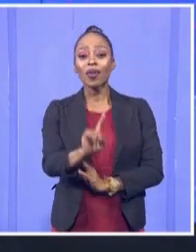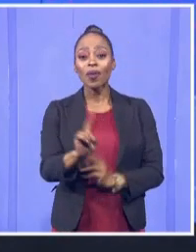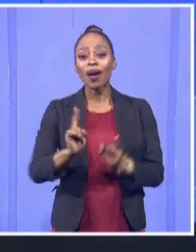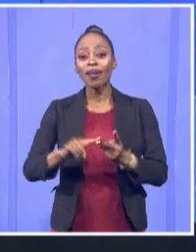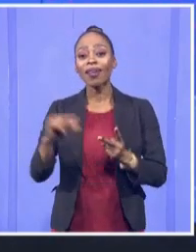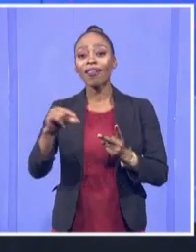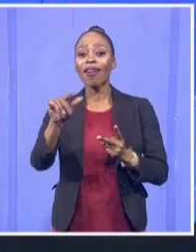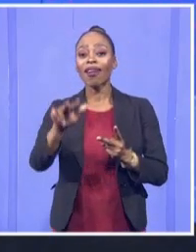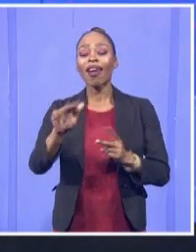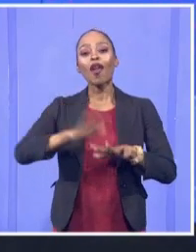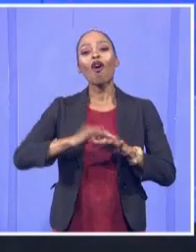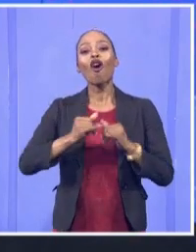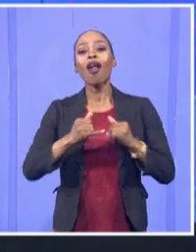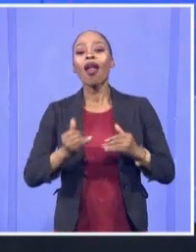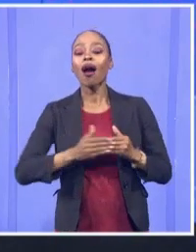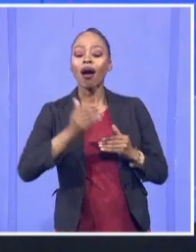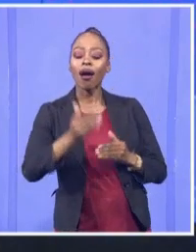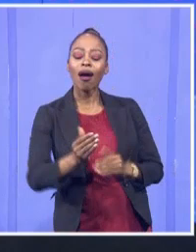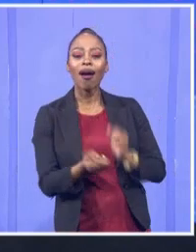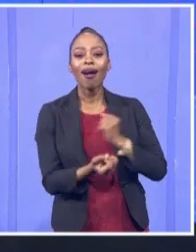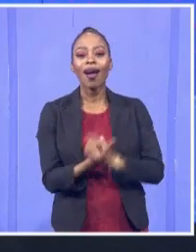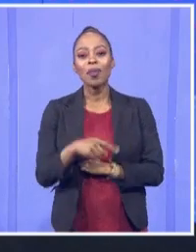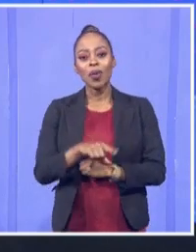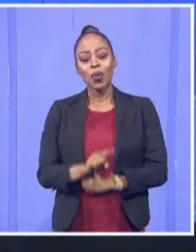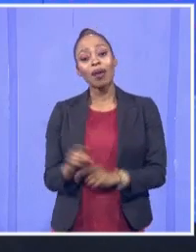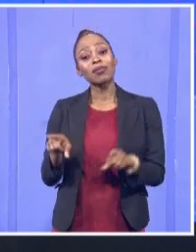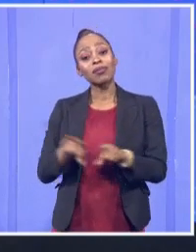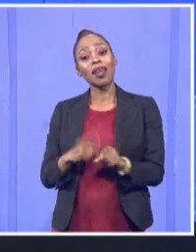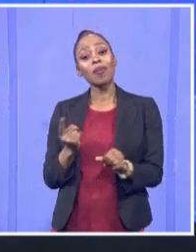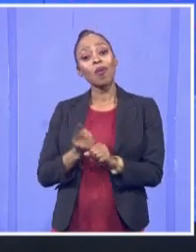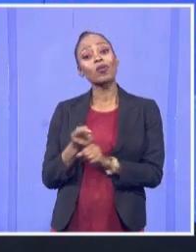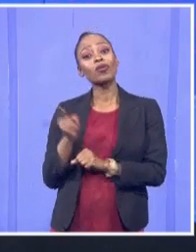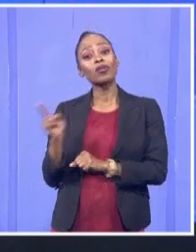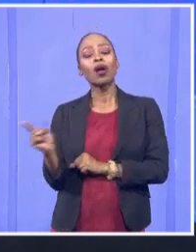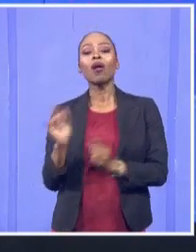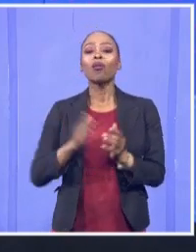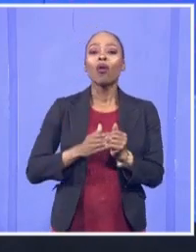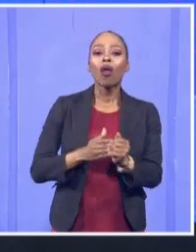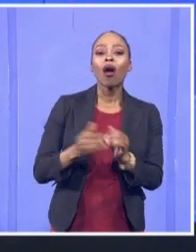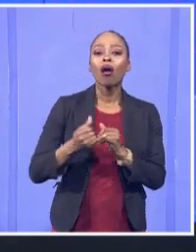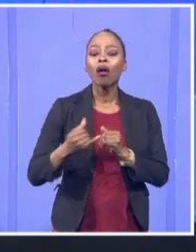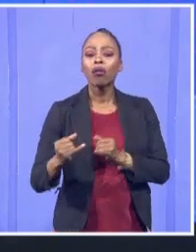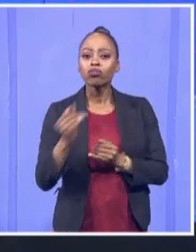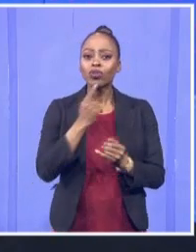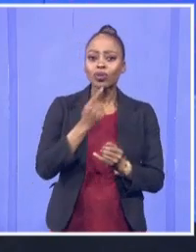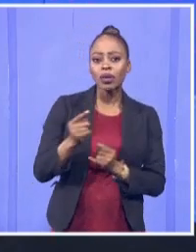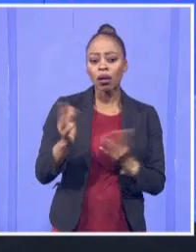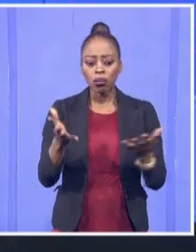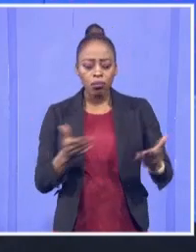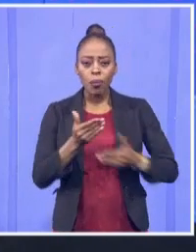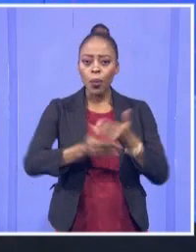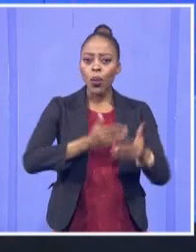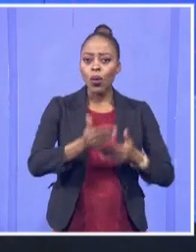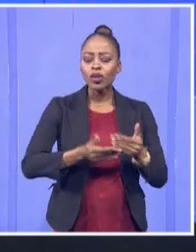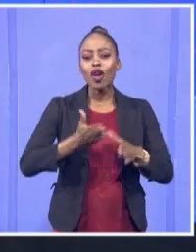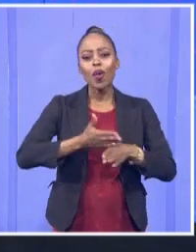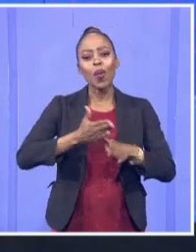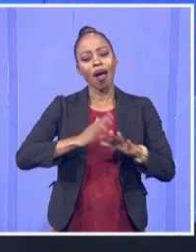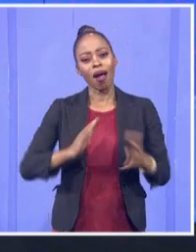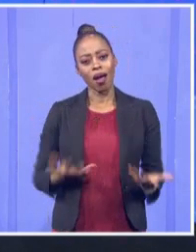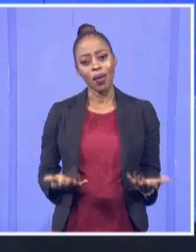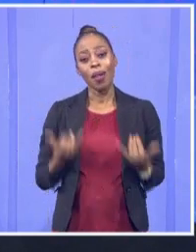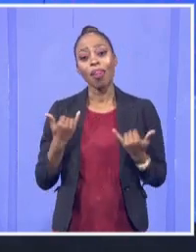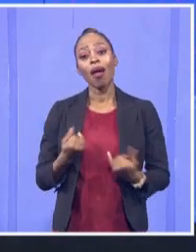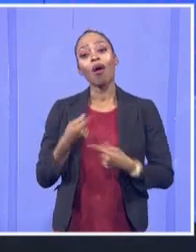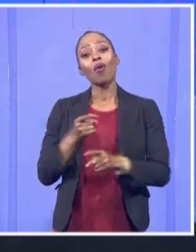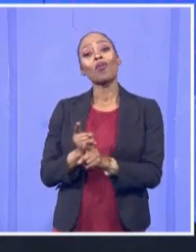8 online admissions in the province. Lesufi is also expected to give guidelines on how the placement process will ensue. Let's take